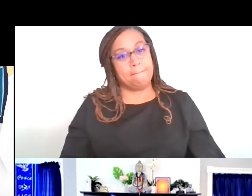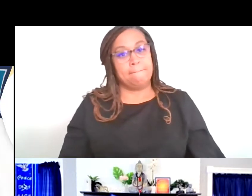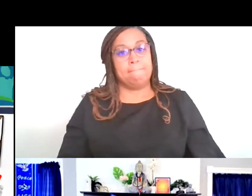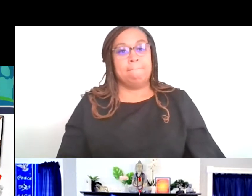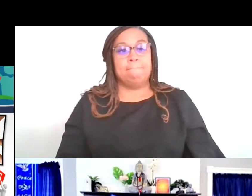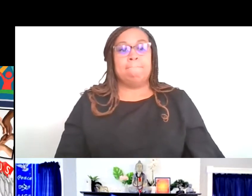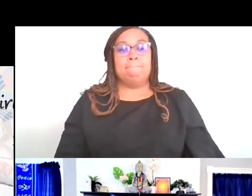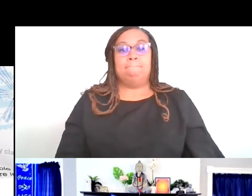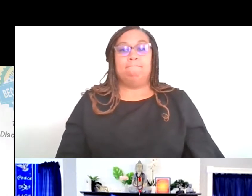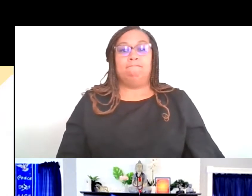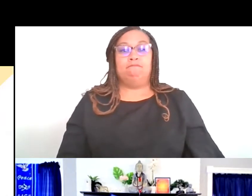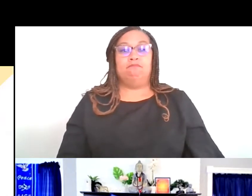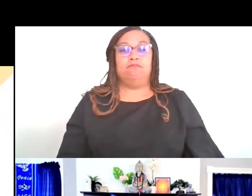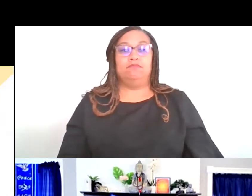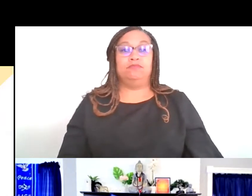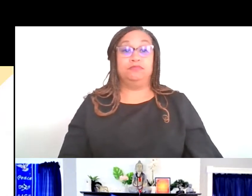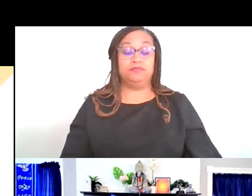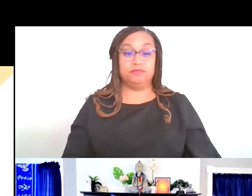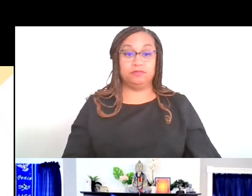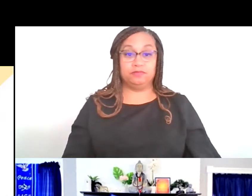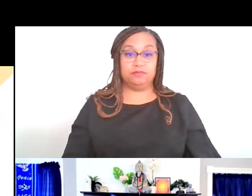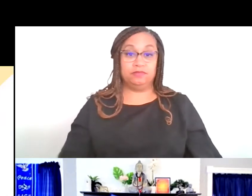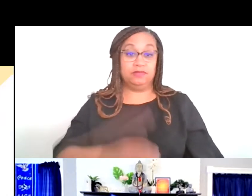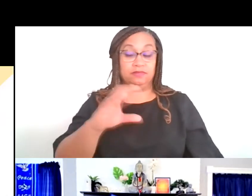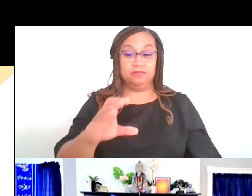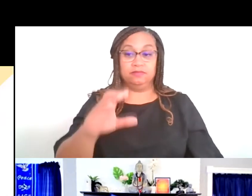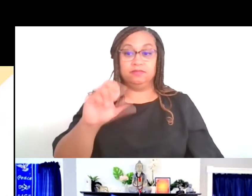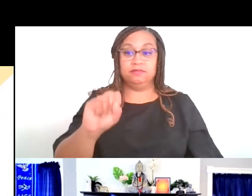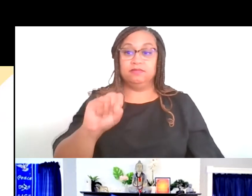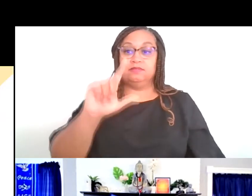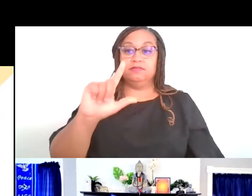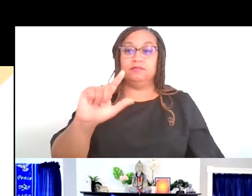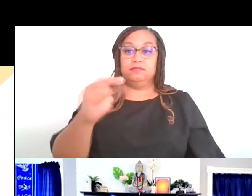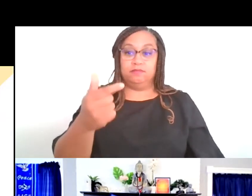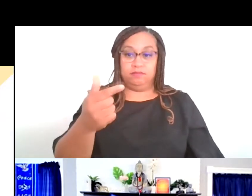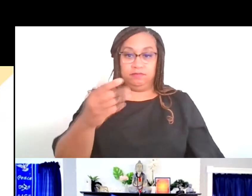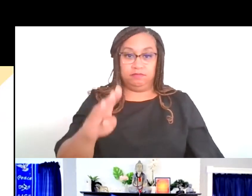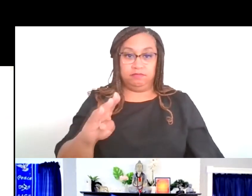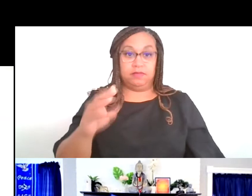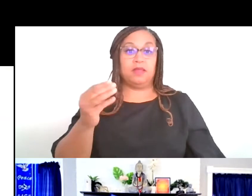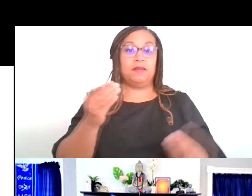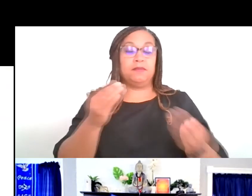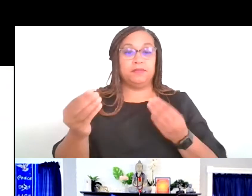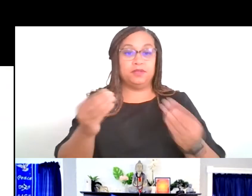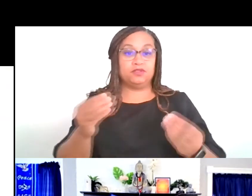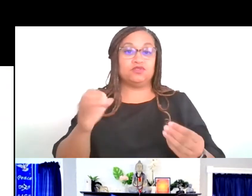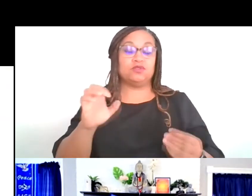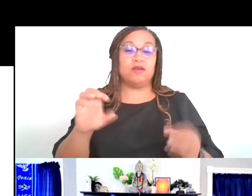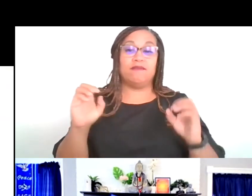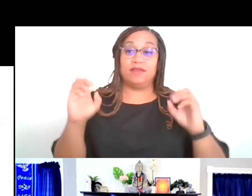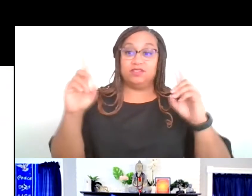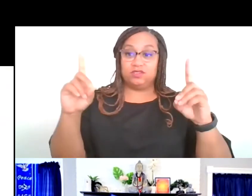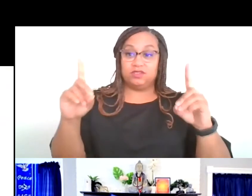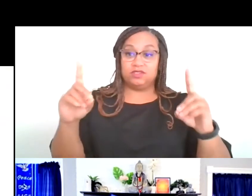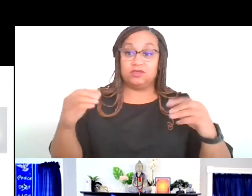The CSLGB Ministry of Education has an upcoming class.